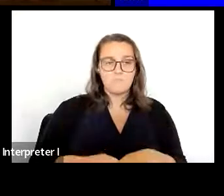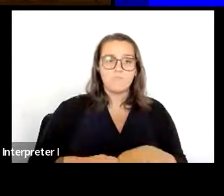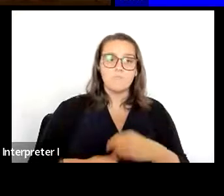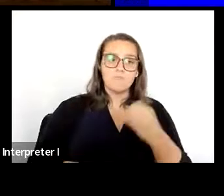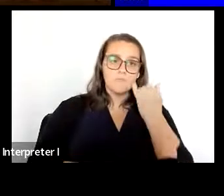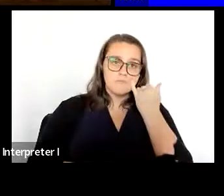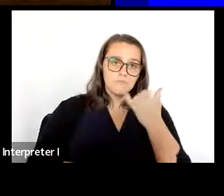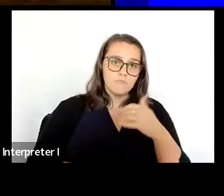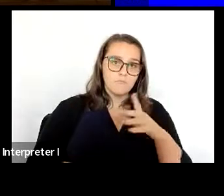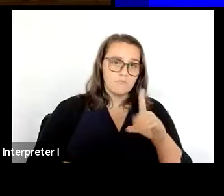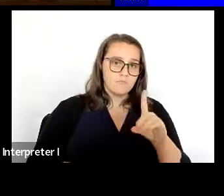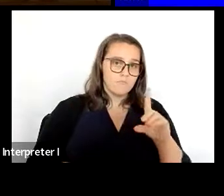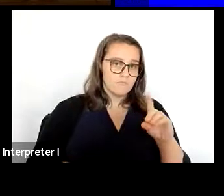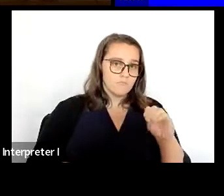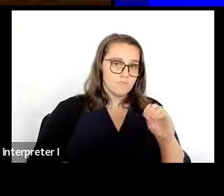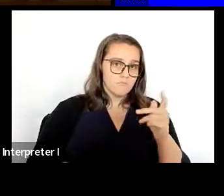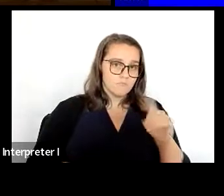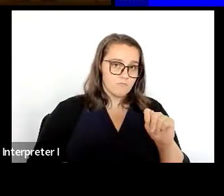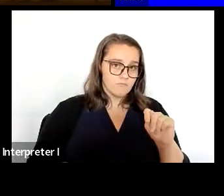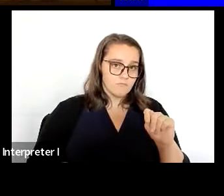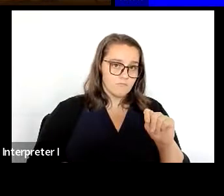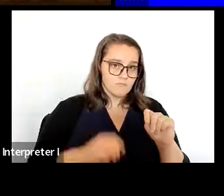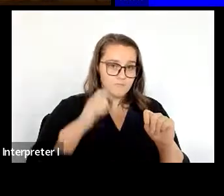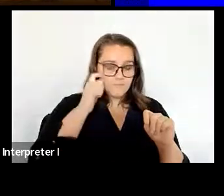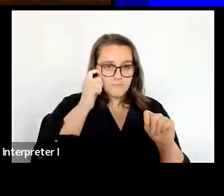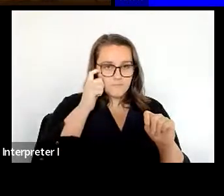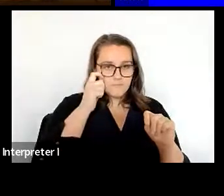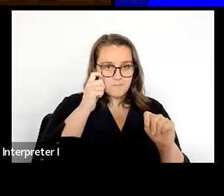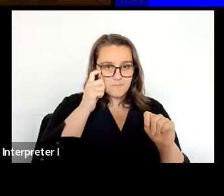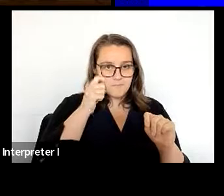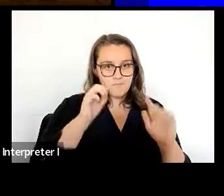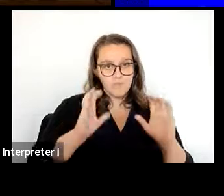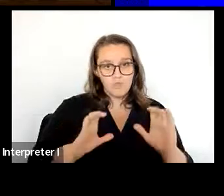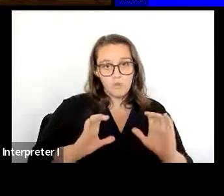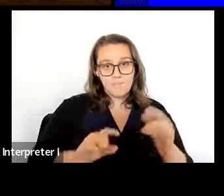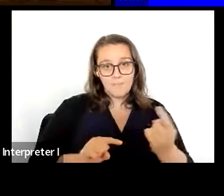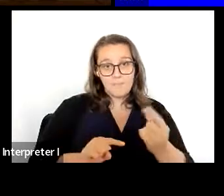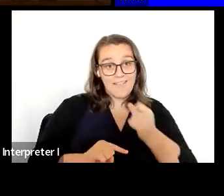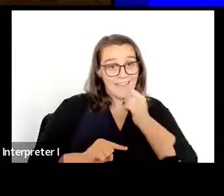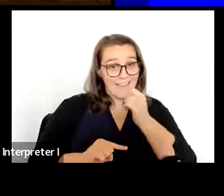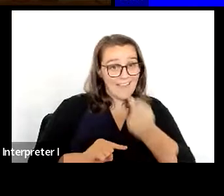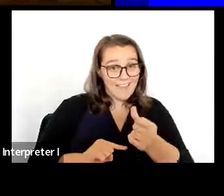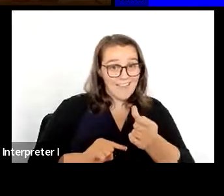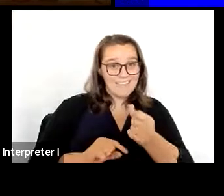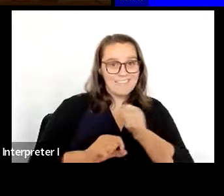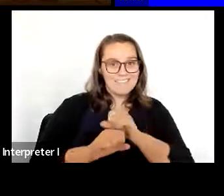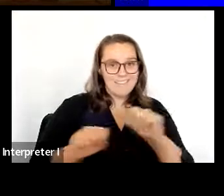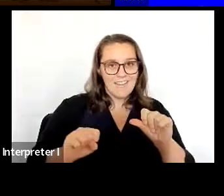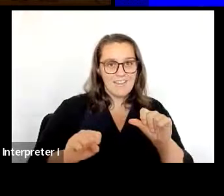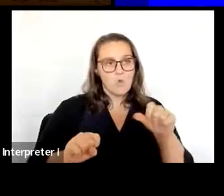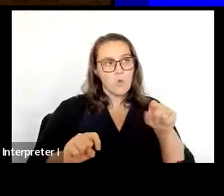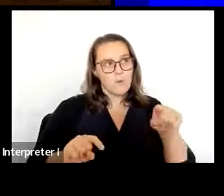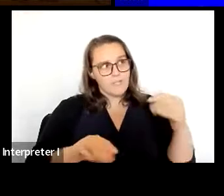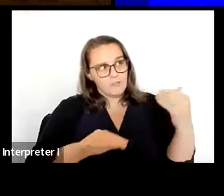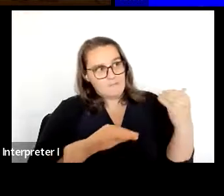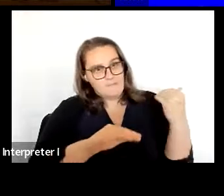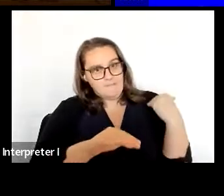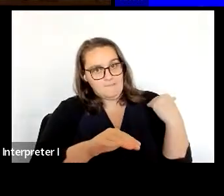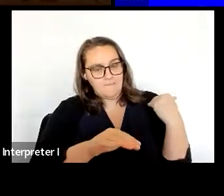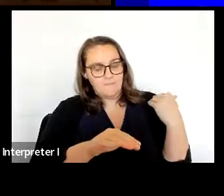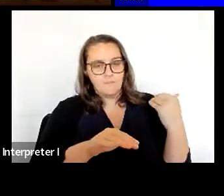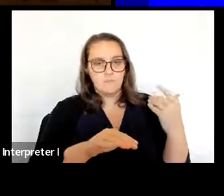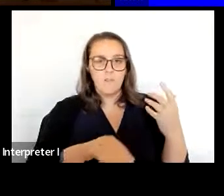is doing something which is unsafe, then we should call them to account on it. I'm going to